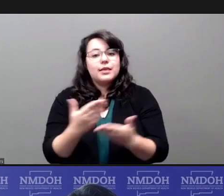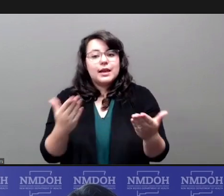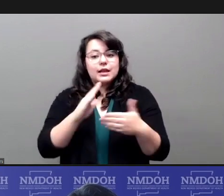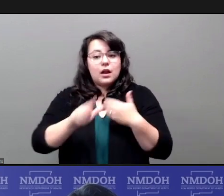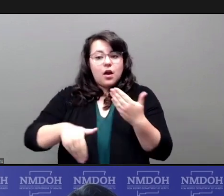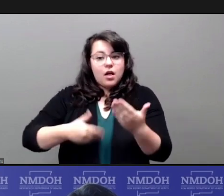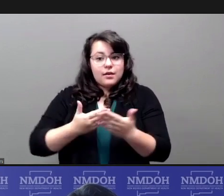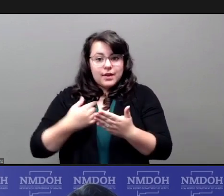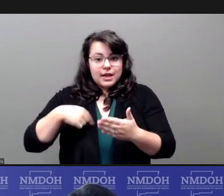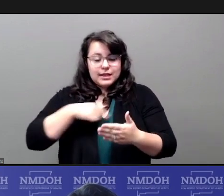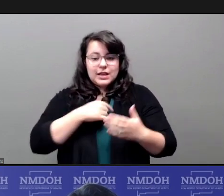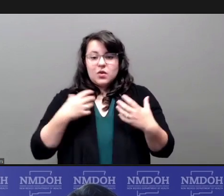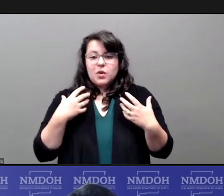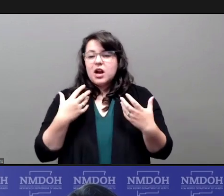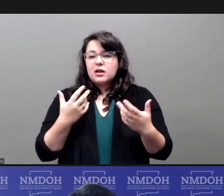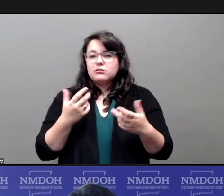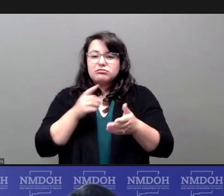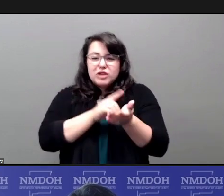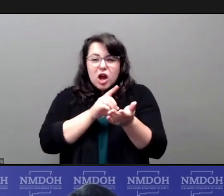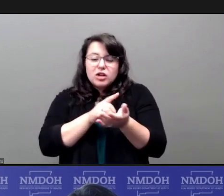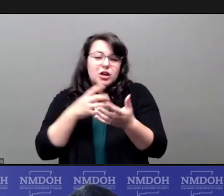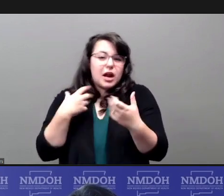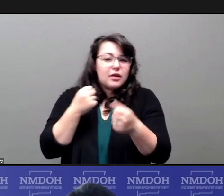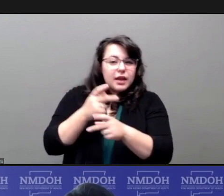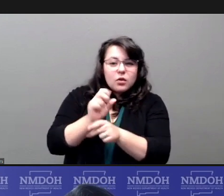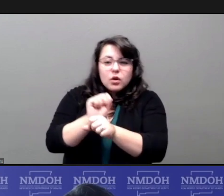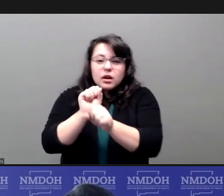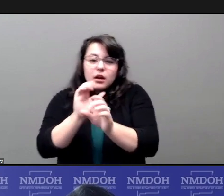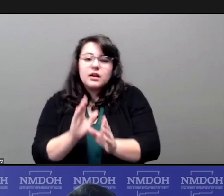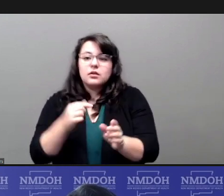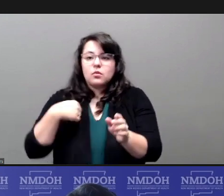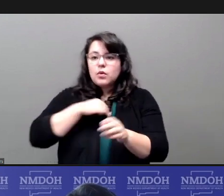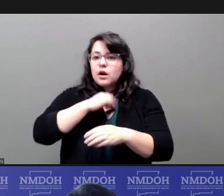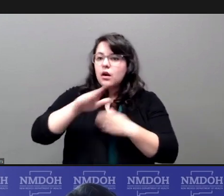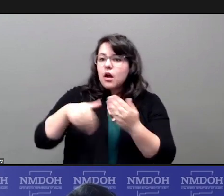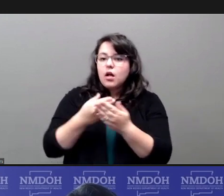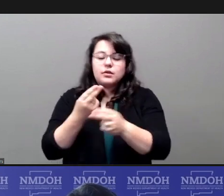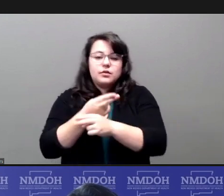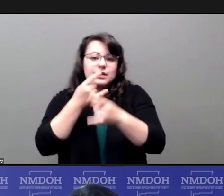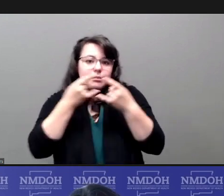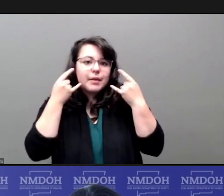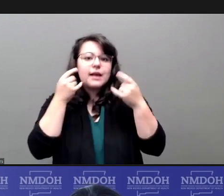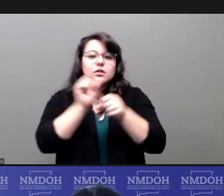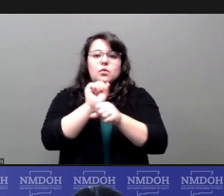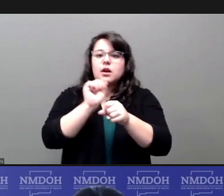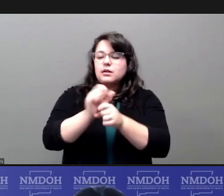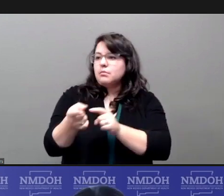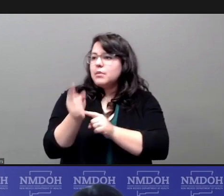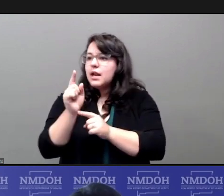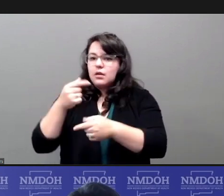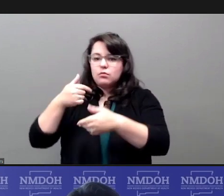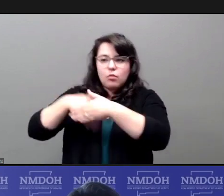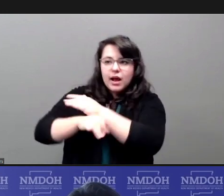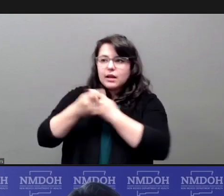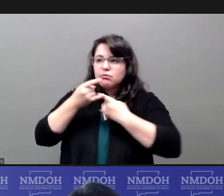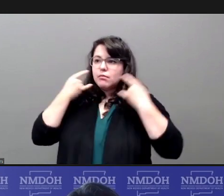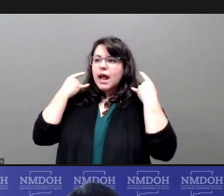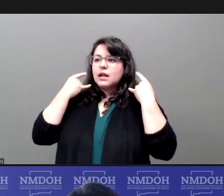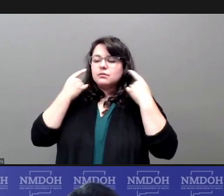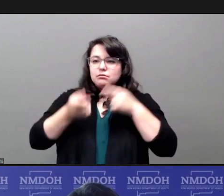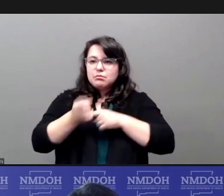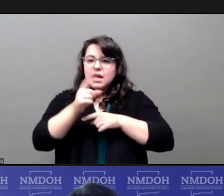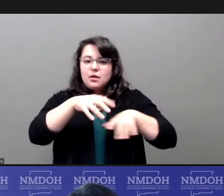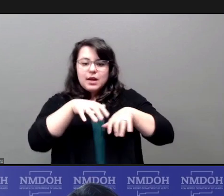being healthcare workers, we're all wearing masks to work from the moment we hit the front door till the moment we leave.